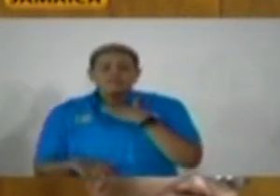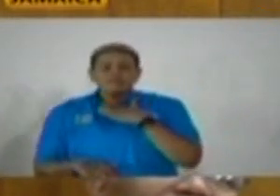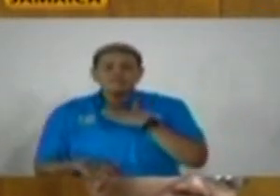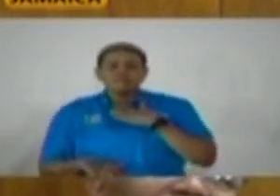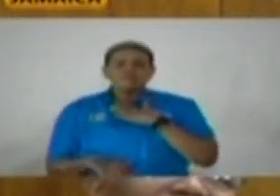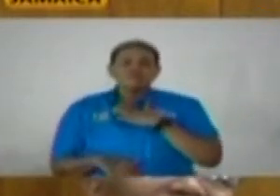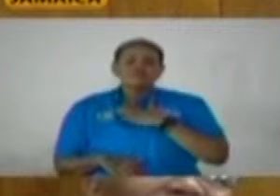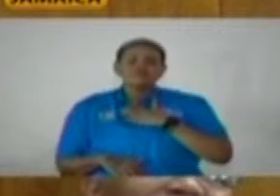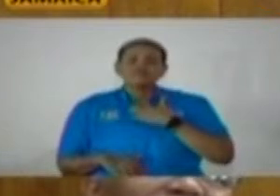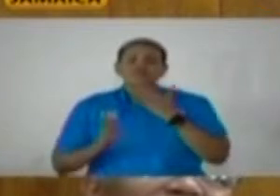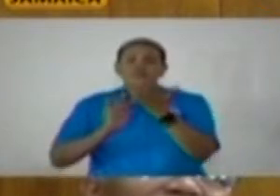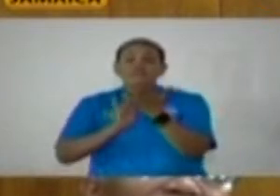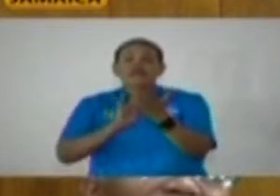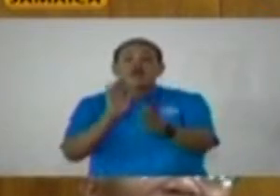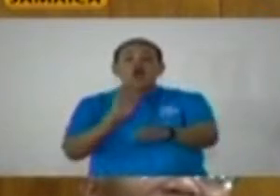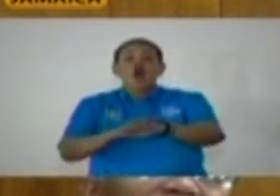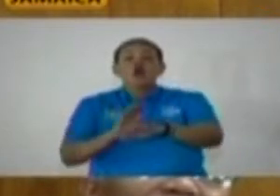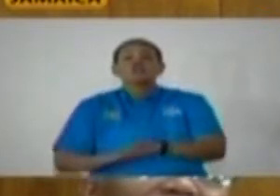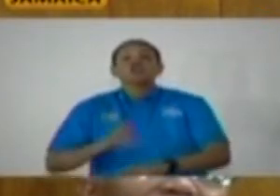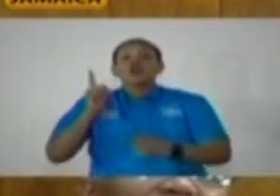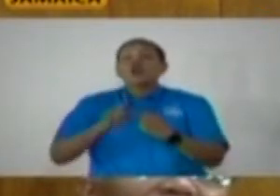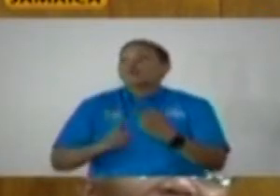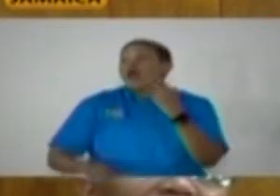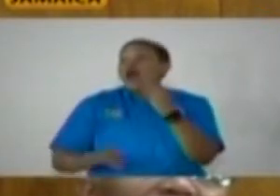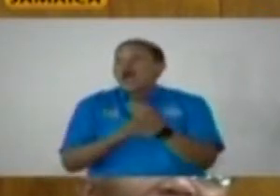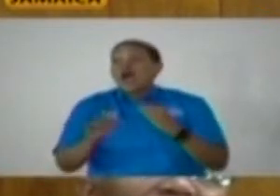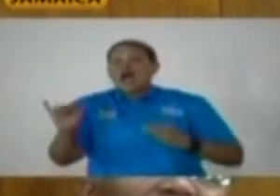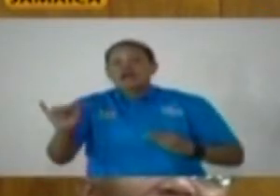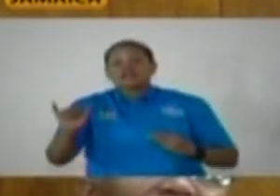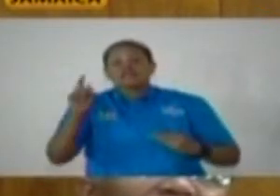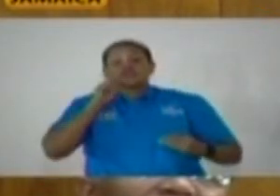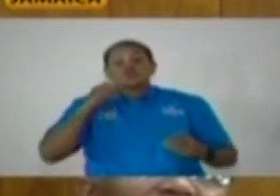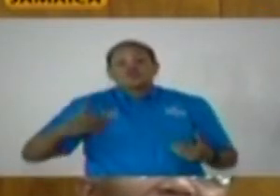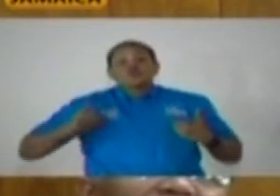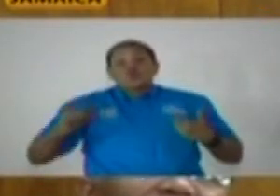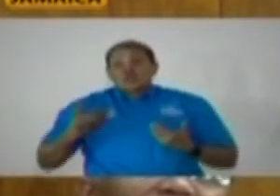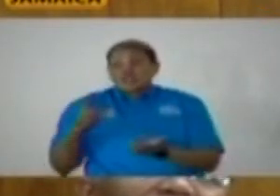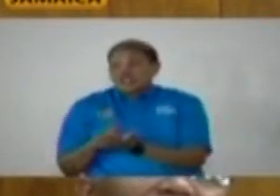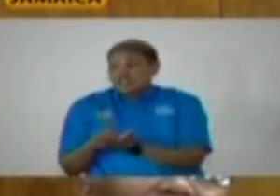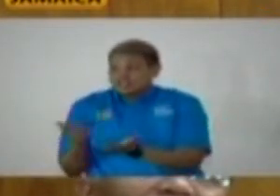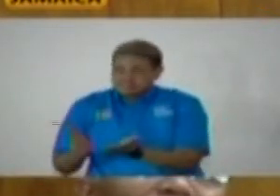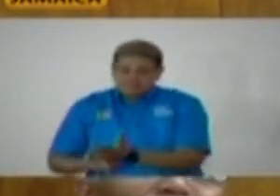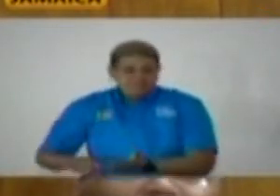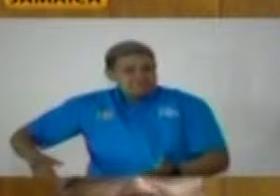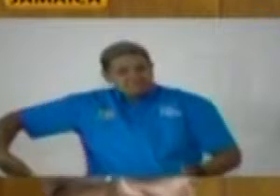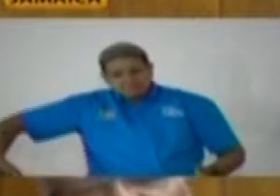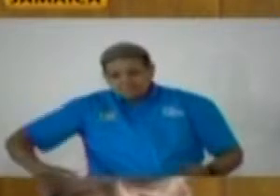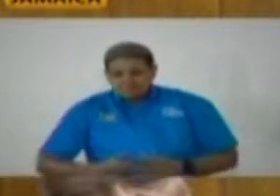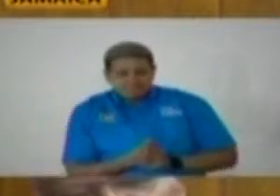Medical consultants, as well as junior doctors, they have not signed.